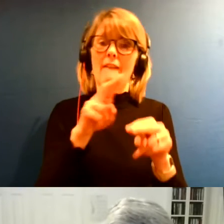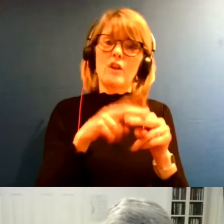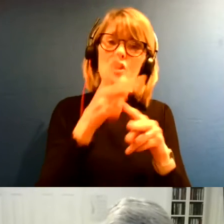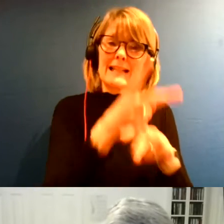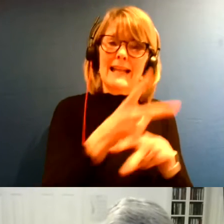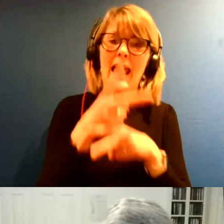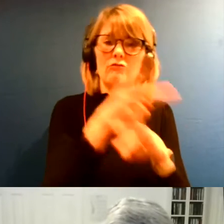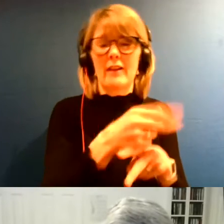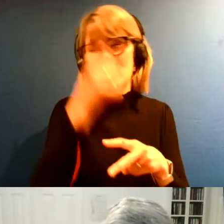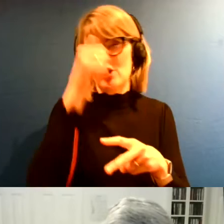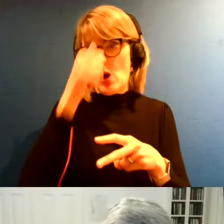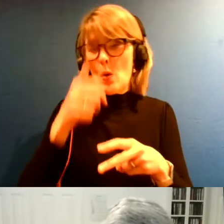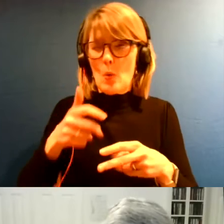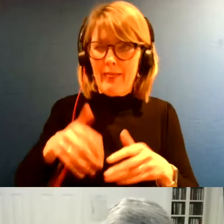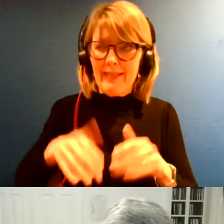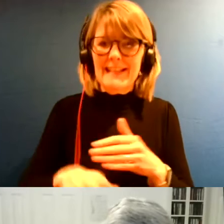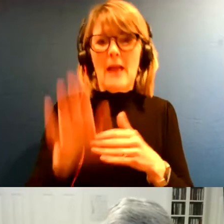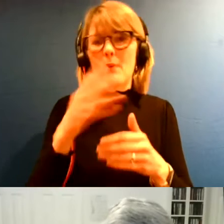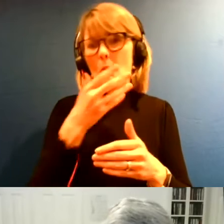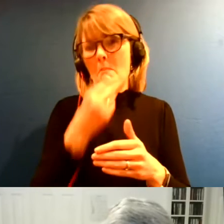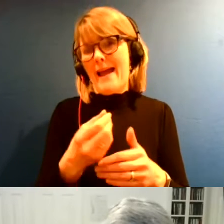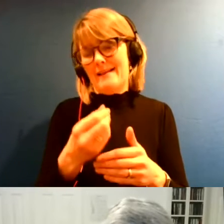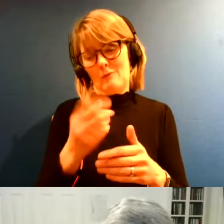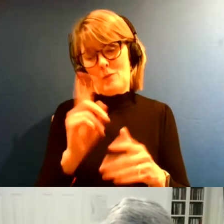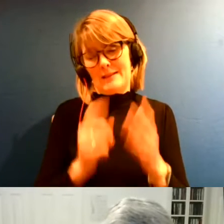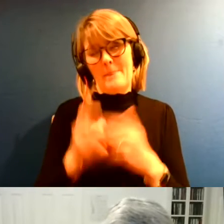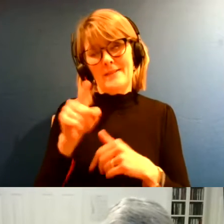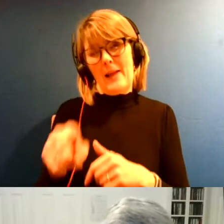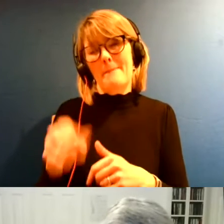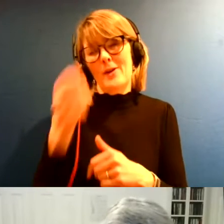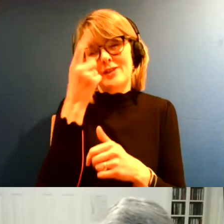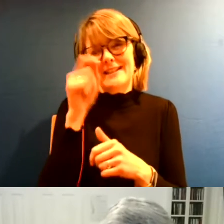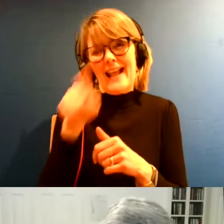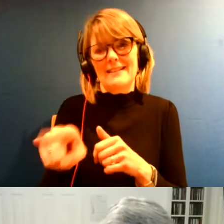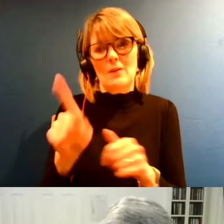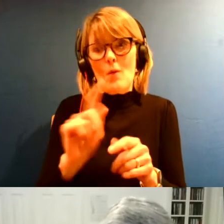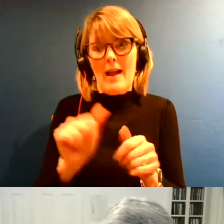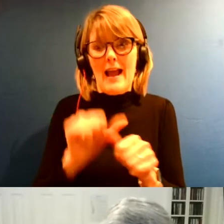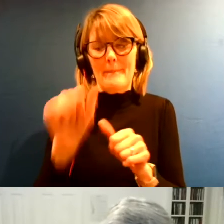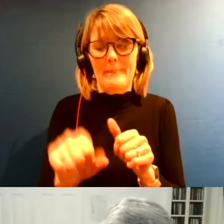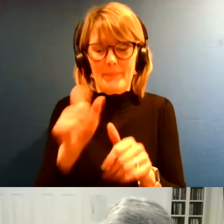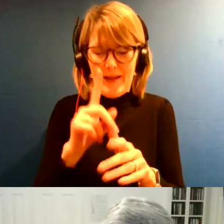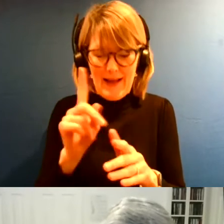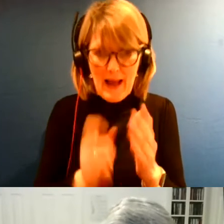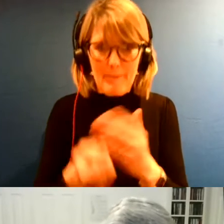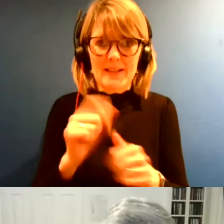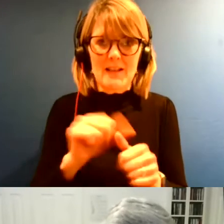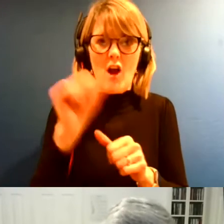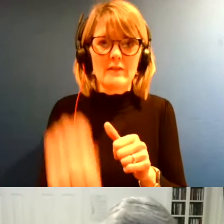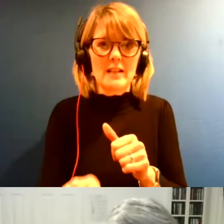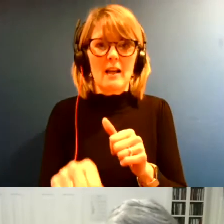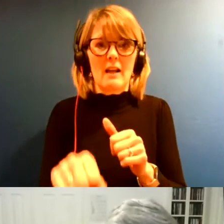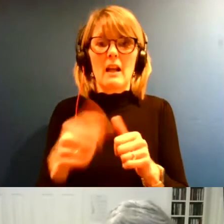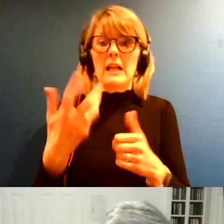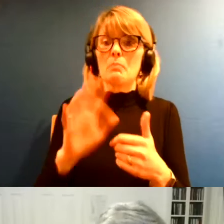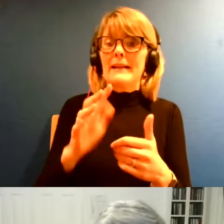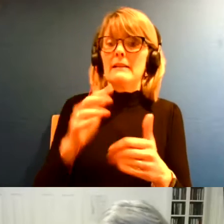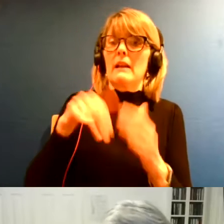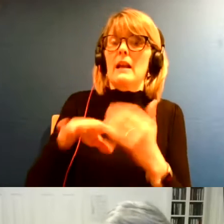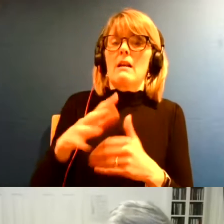happen afterwards. And finally, Phil has appeared in a major film, but he says, don't ask him which one it